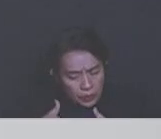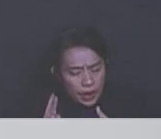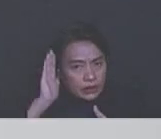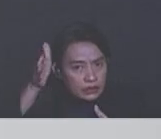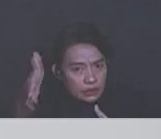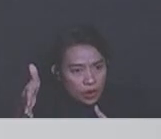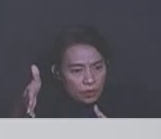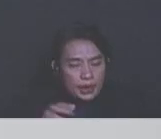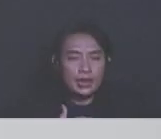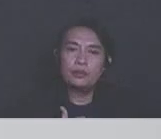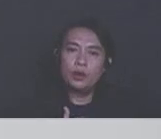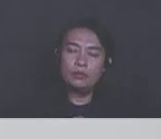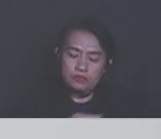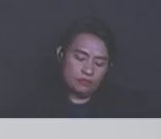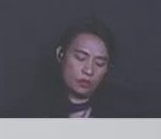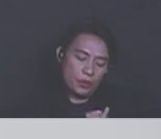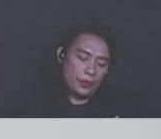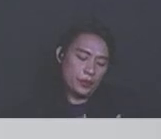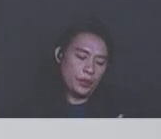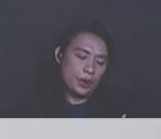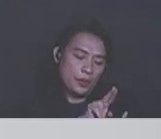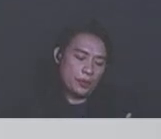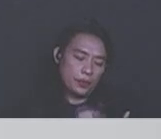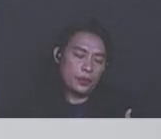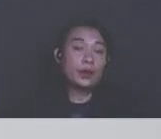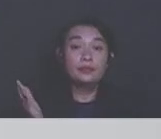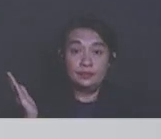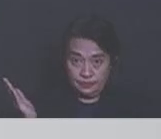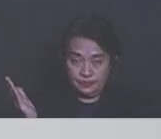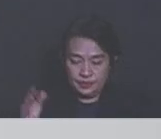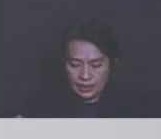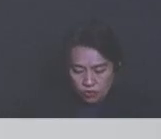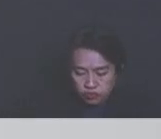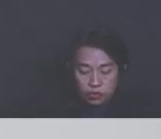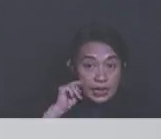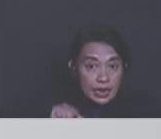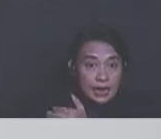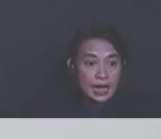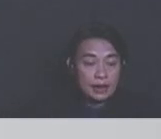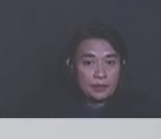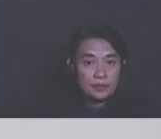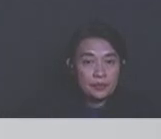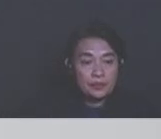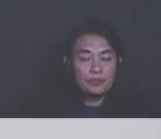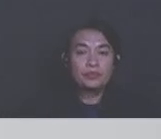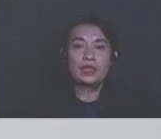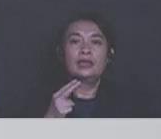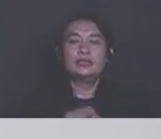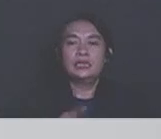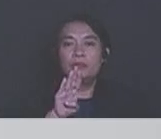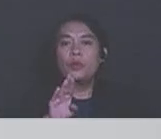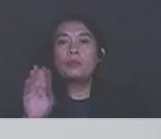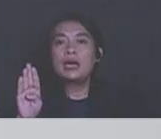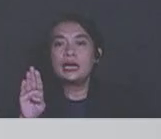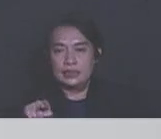also looking at our waterfronts. You know, I think, again, one of the great Bloomberg legacies is turning the city around to its water, to